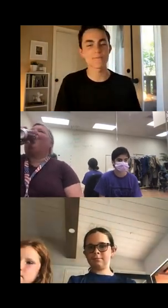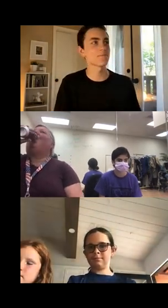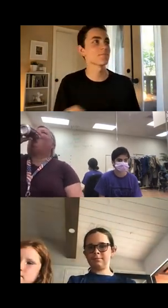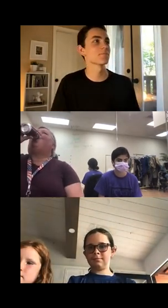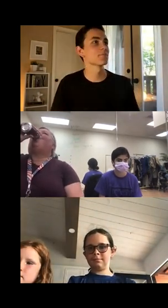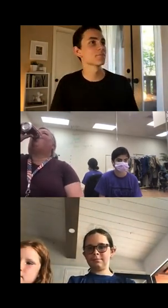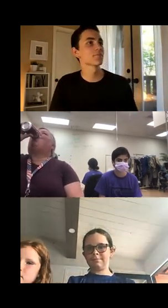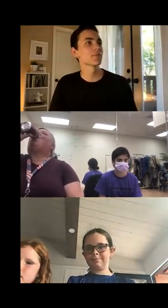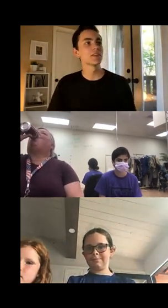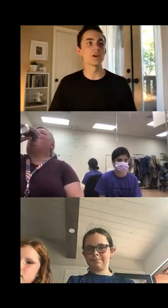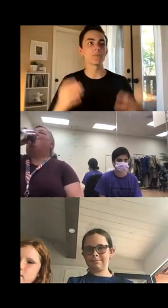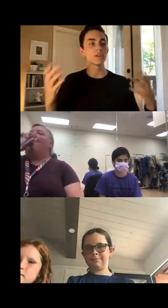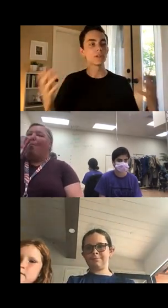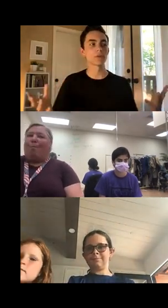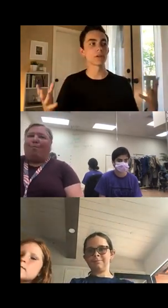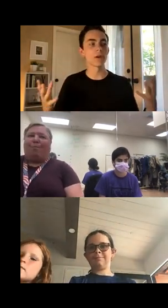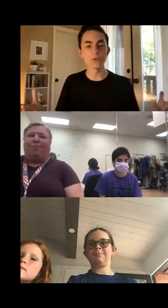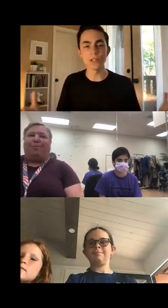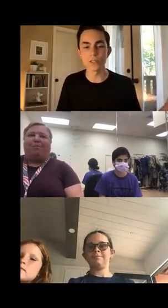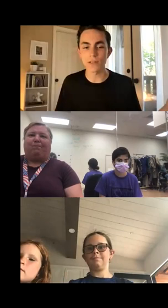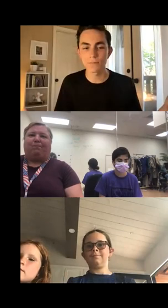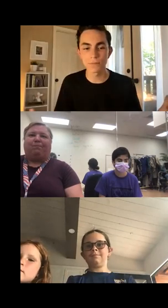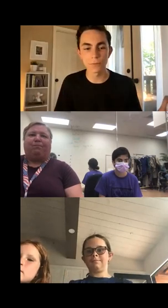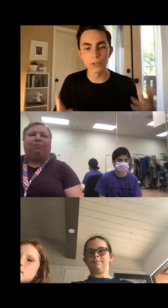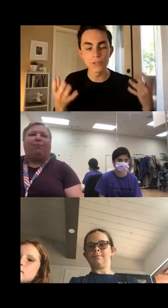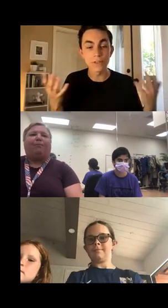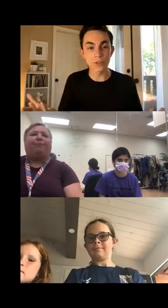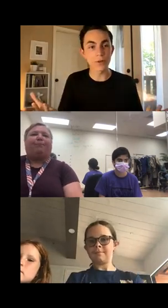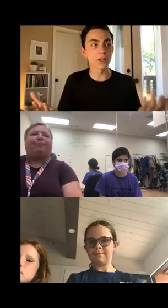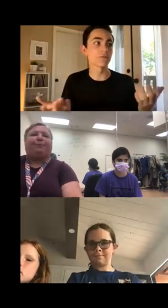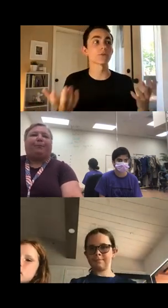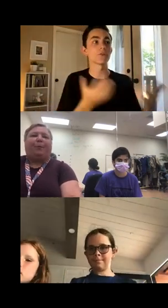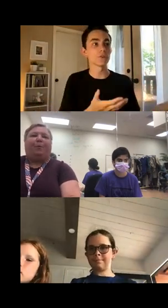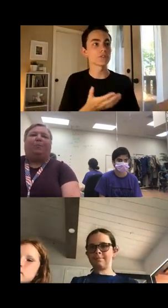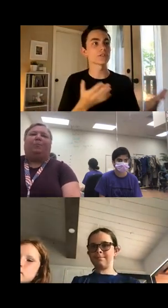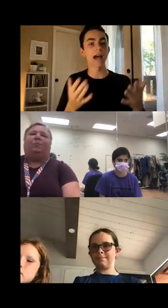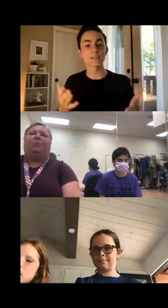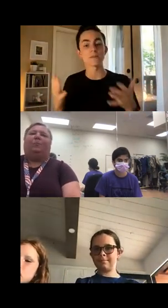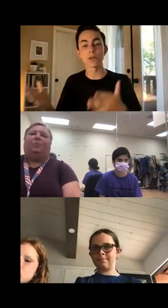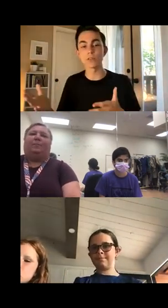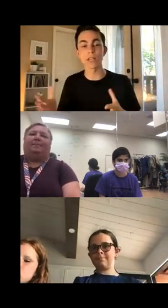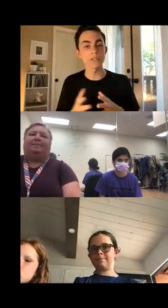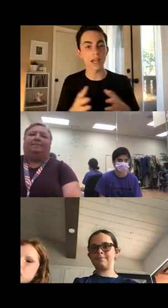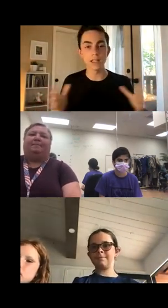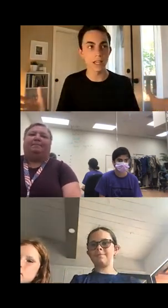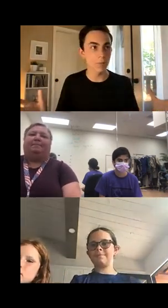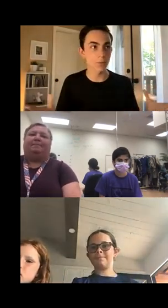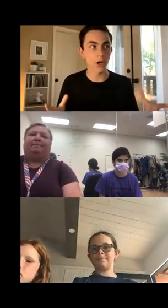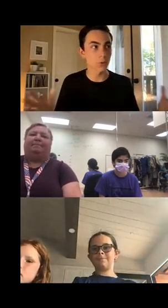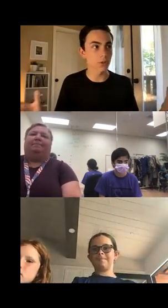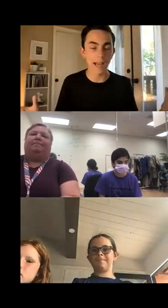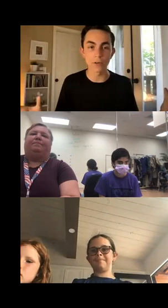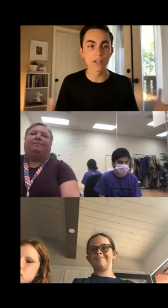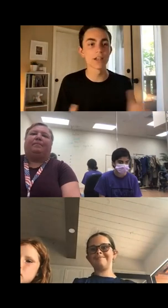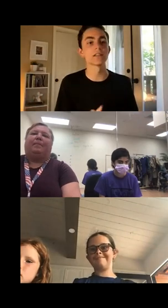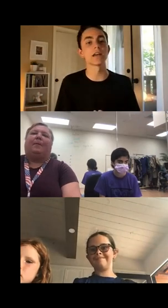right. So fingerspelling, when do we use it? We use fingerspelling for first, last, and middle names, any name or